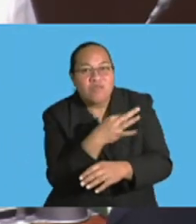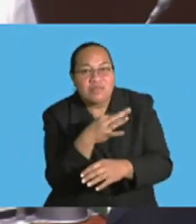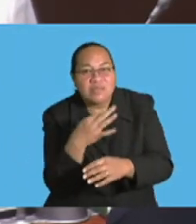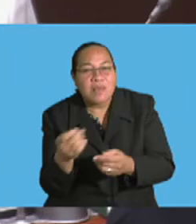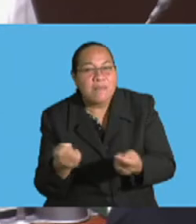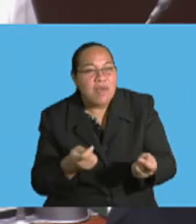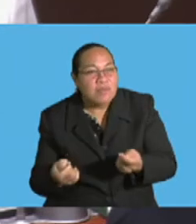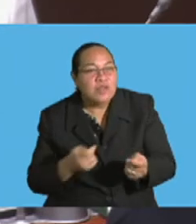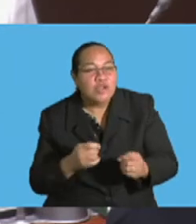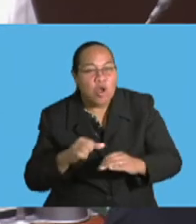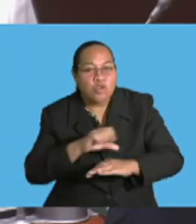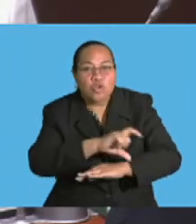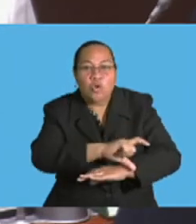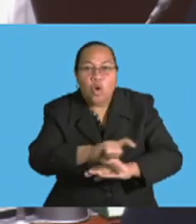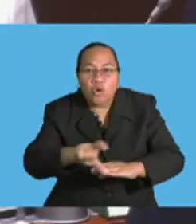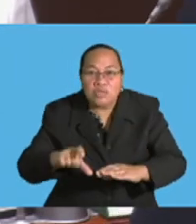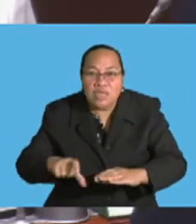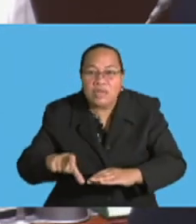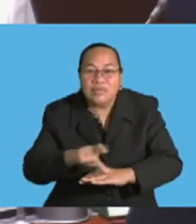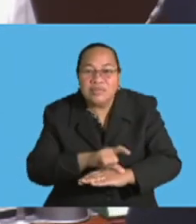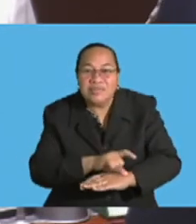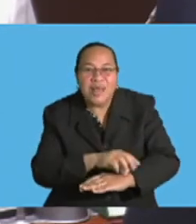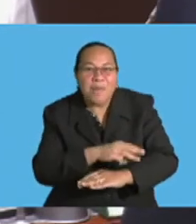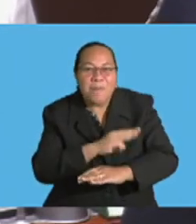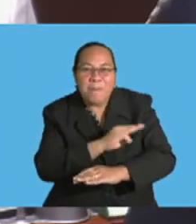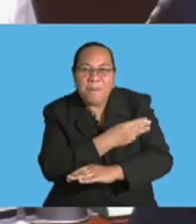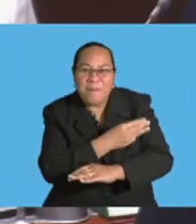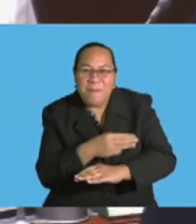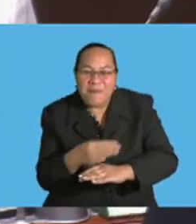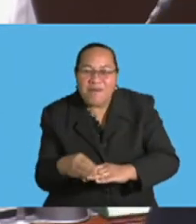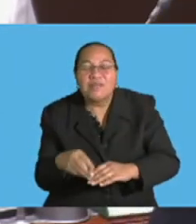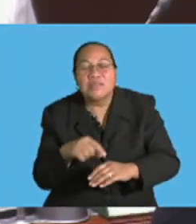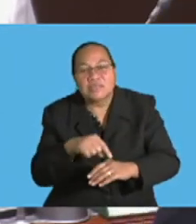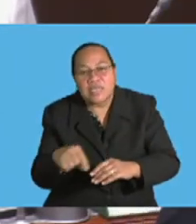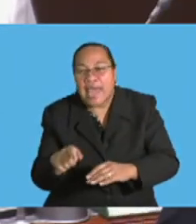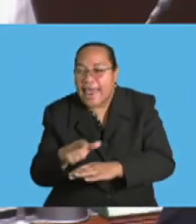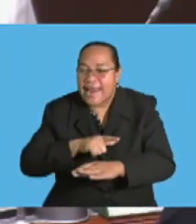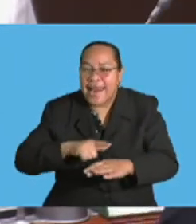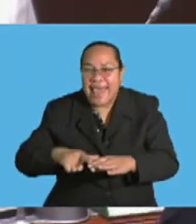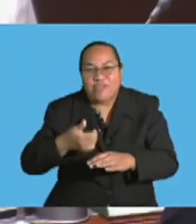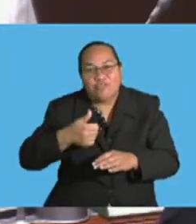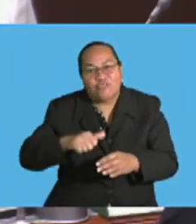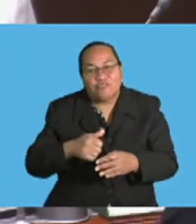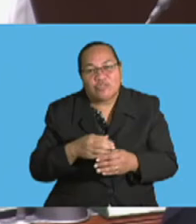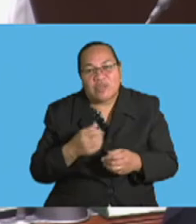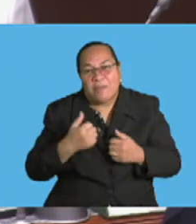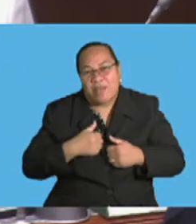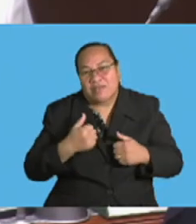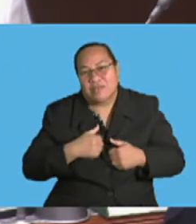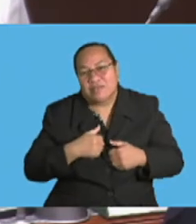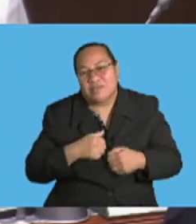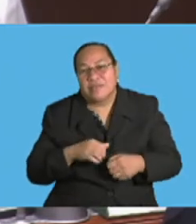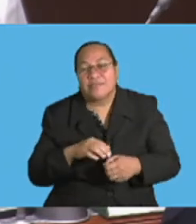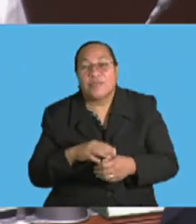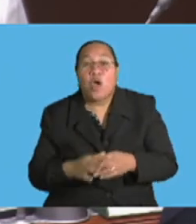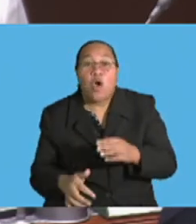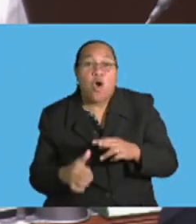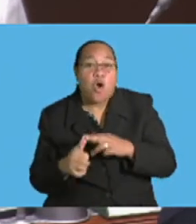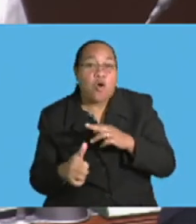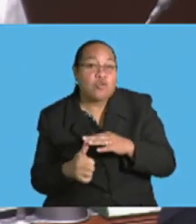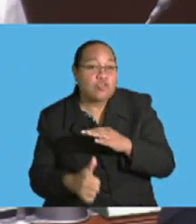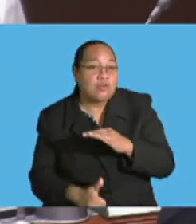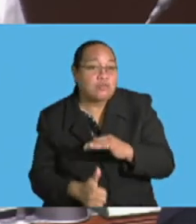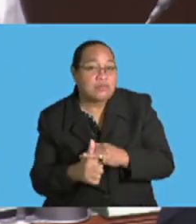coastal and marine management, and sustainable land use practices. It also acts as the forest